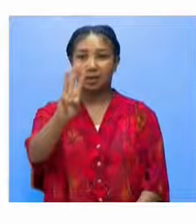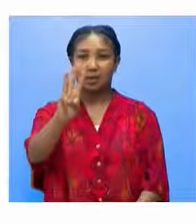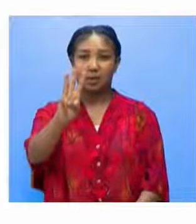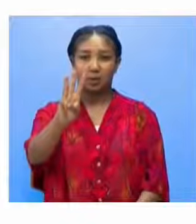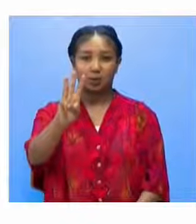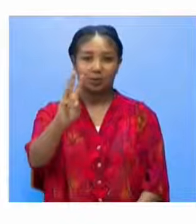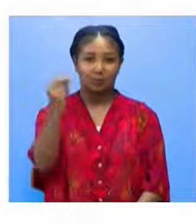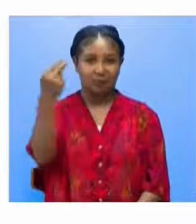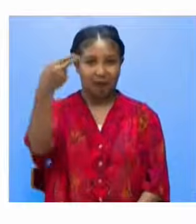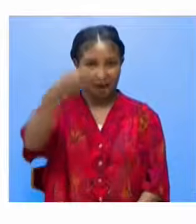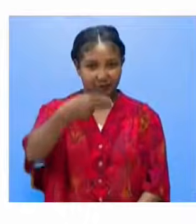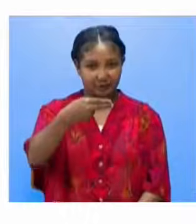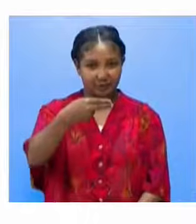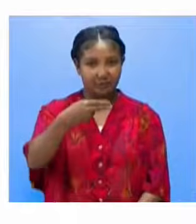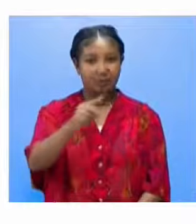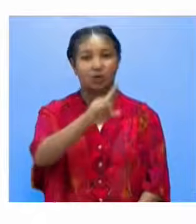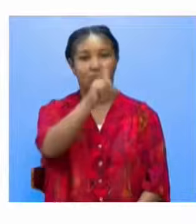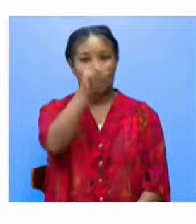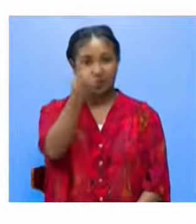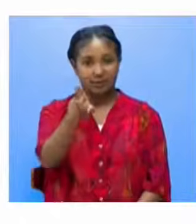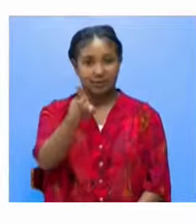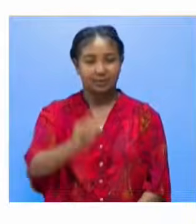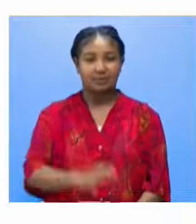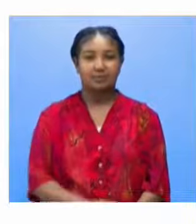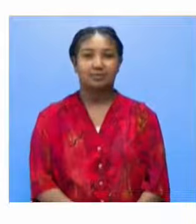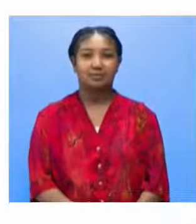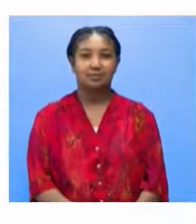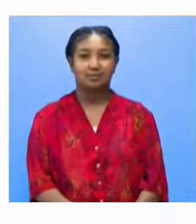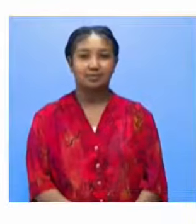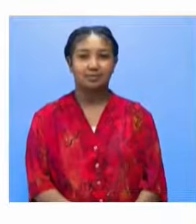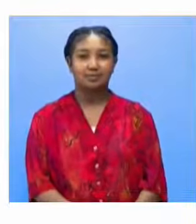WH questions